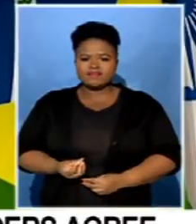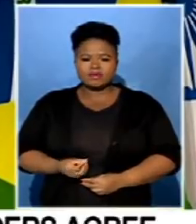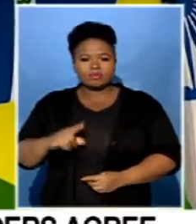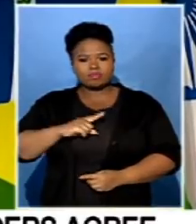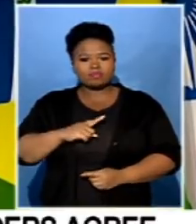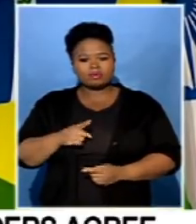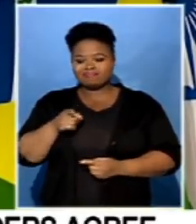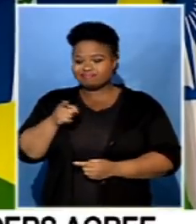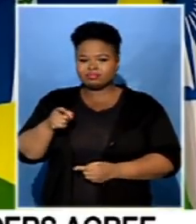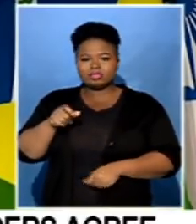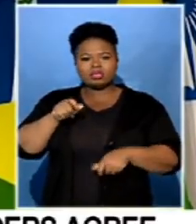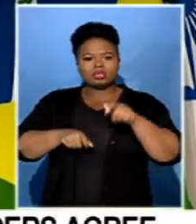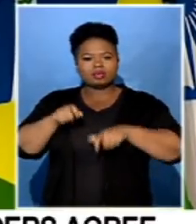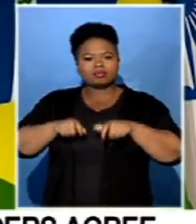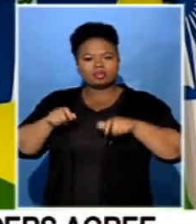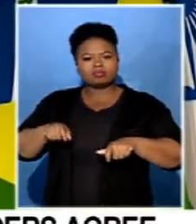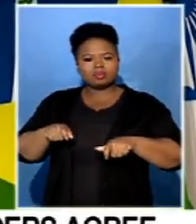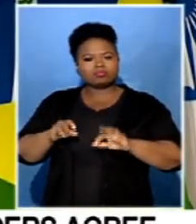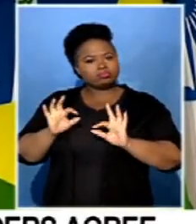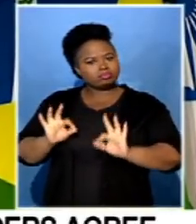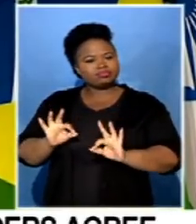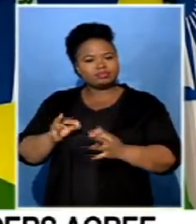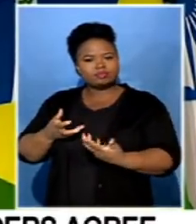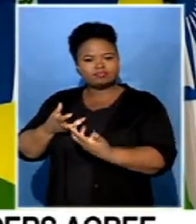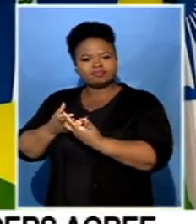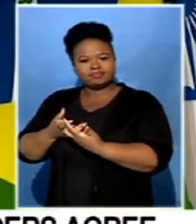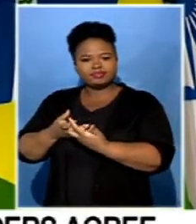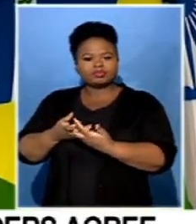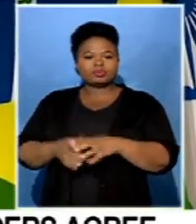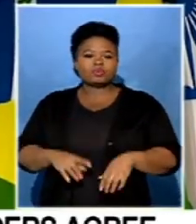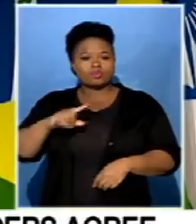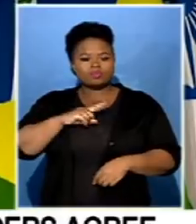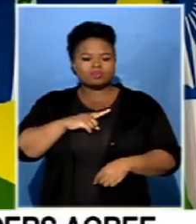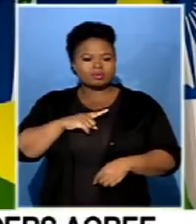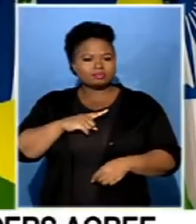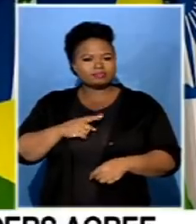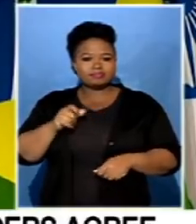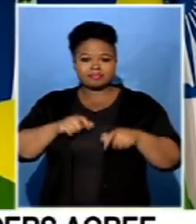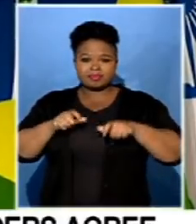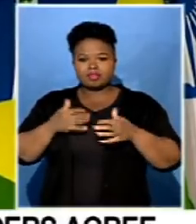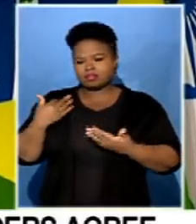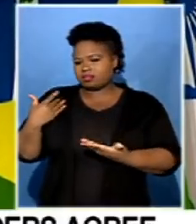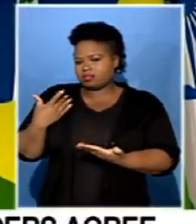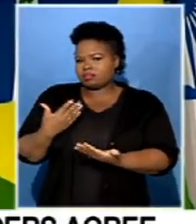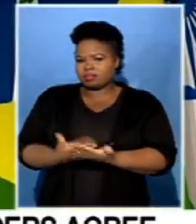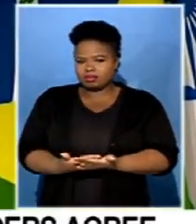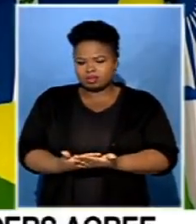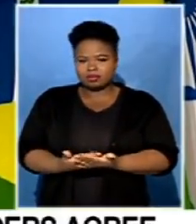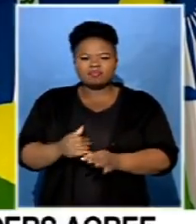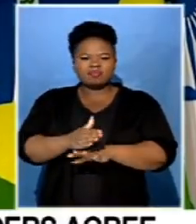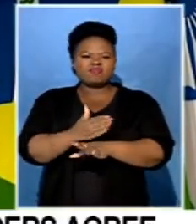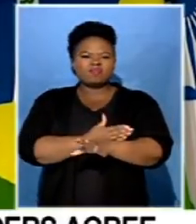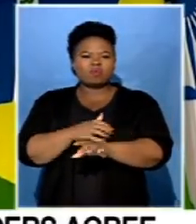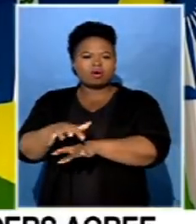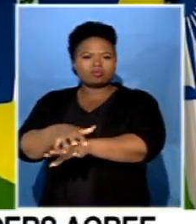the progress of human civilization. Humanity has made giant leaps forward as it progressed from an